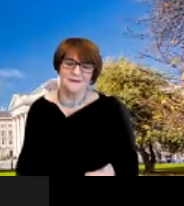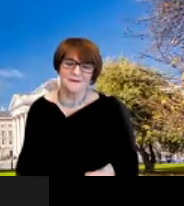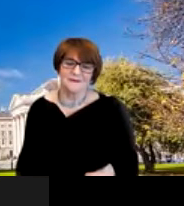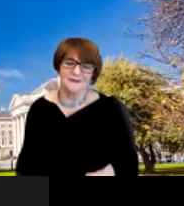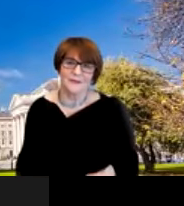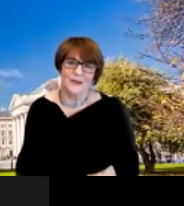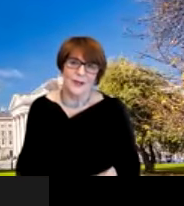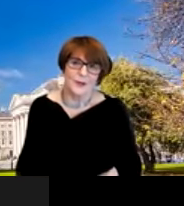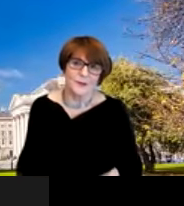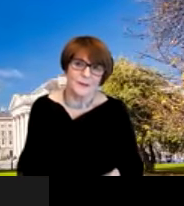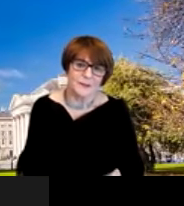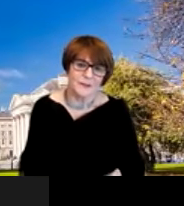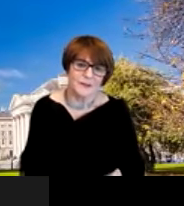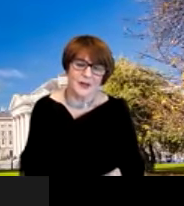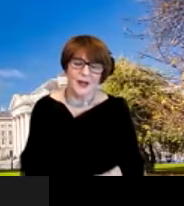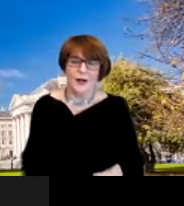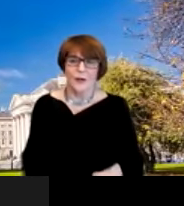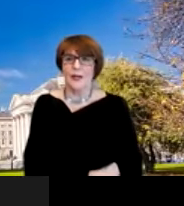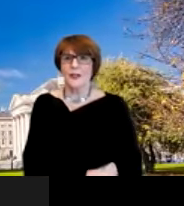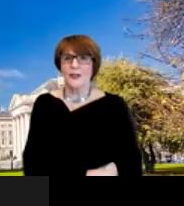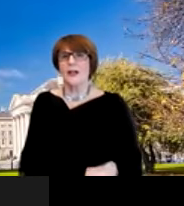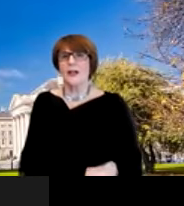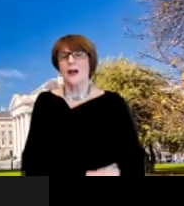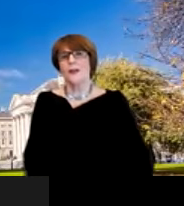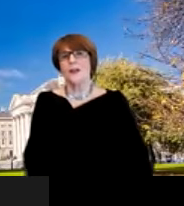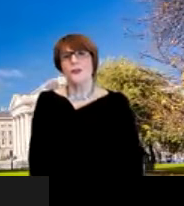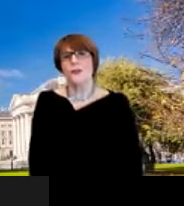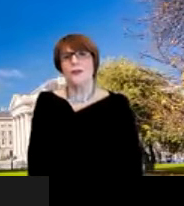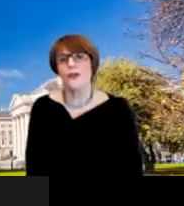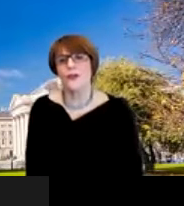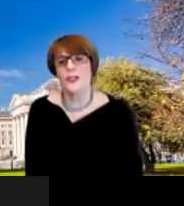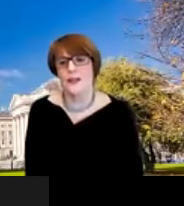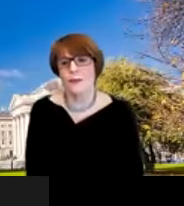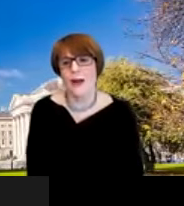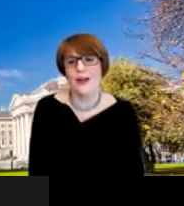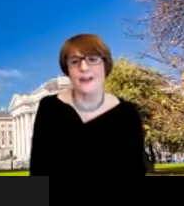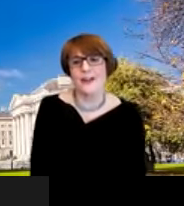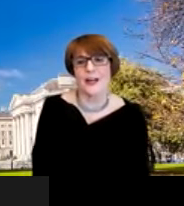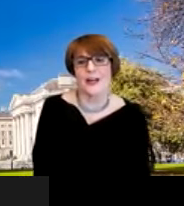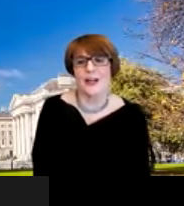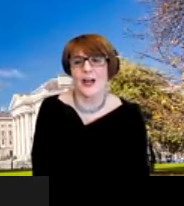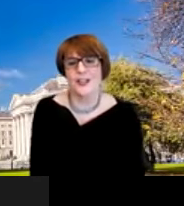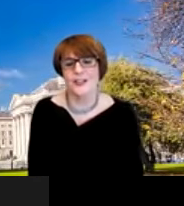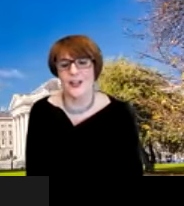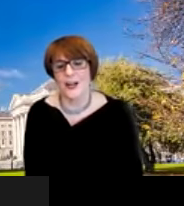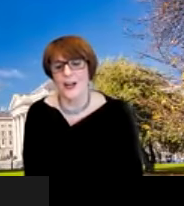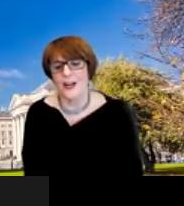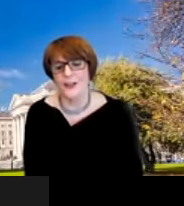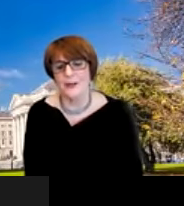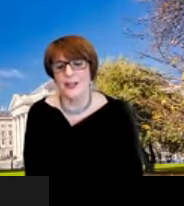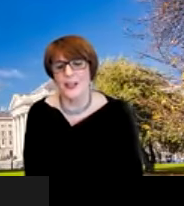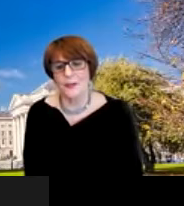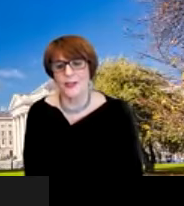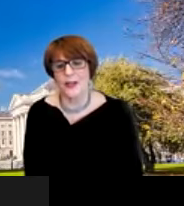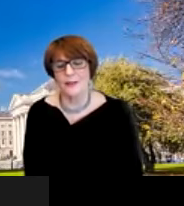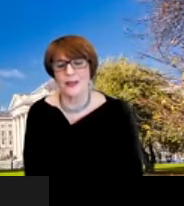you out of this now? Well, I think at the very first webinar that I did at the